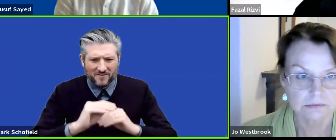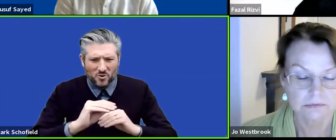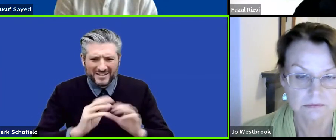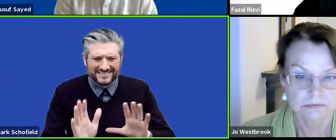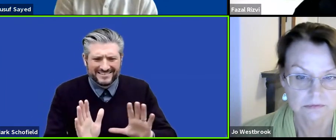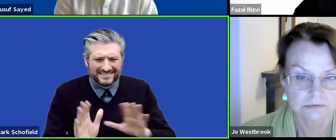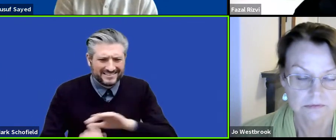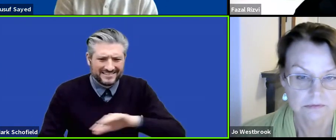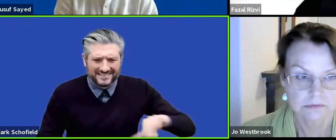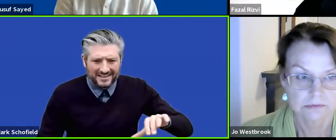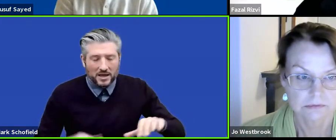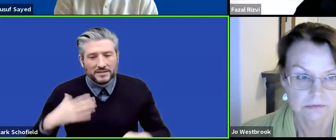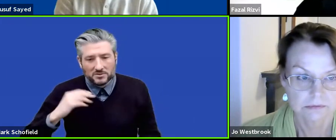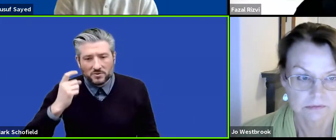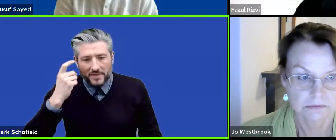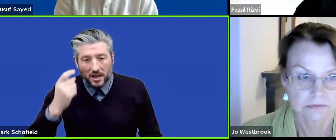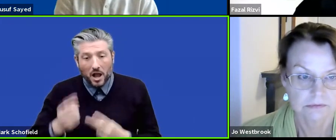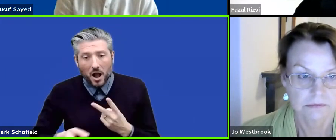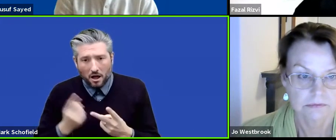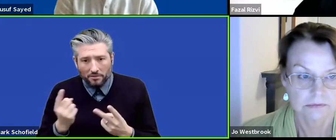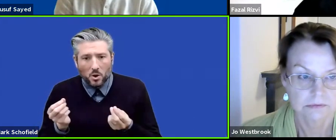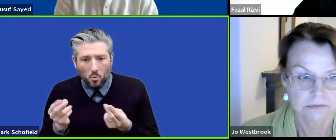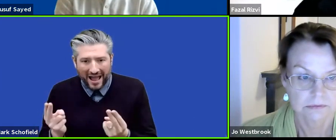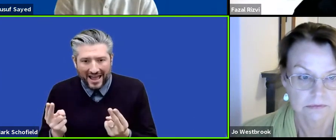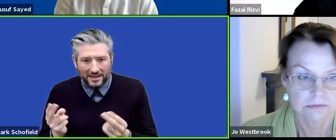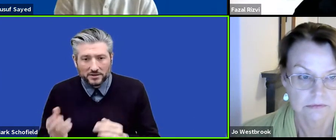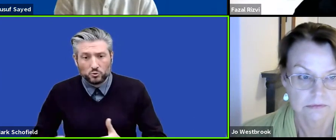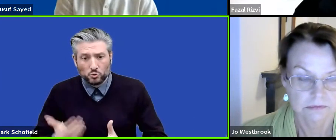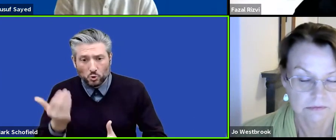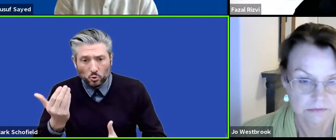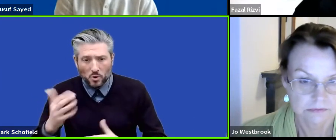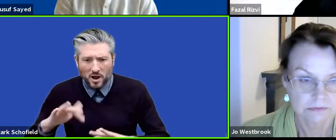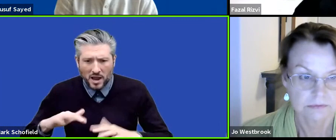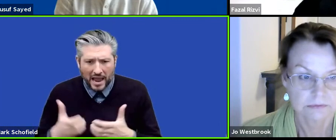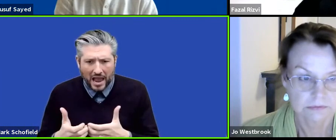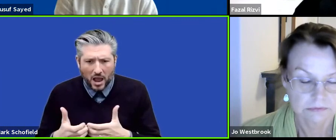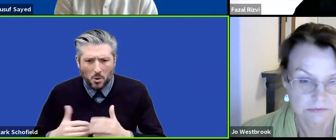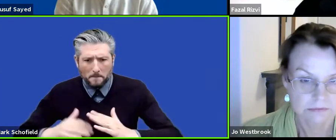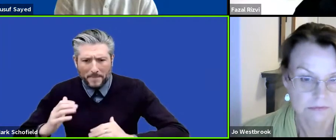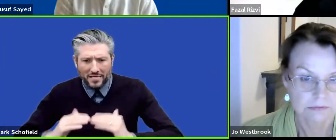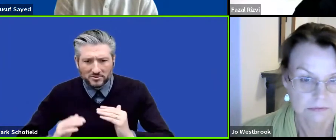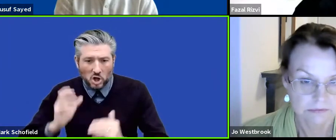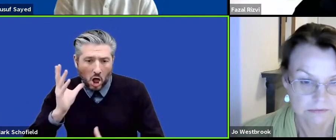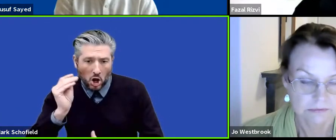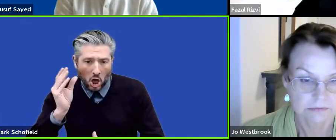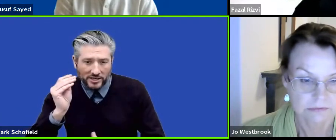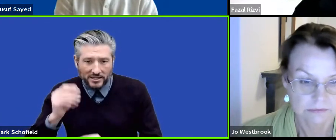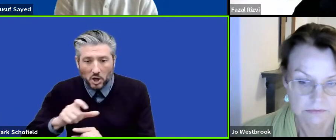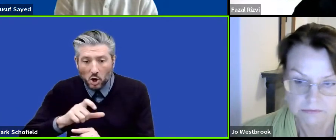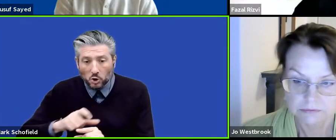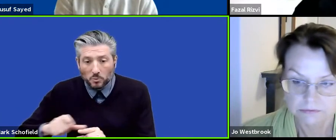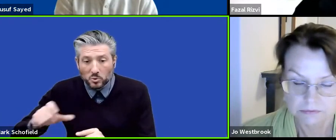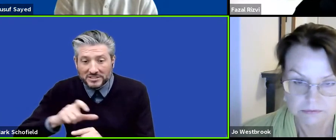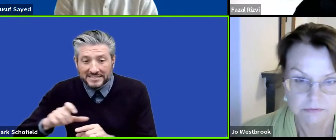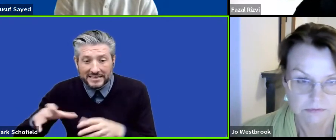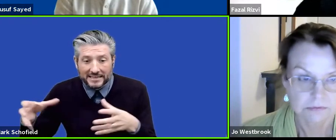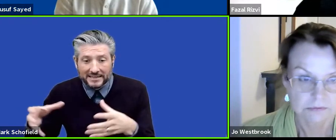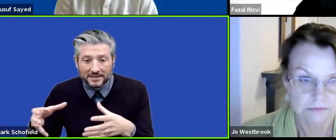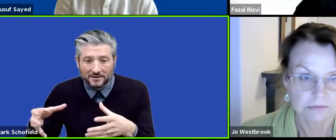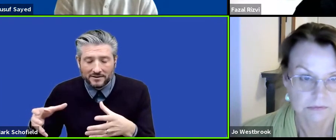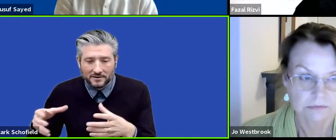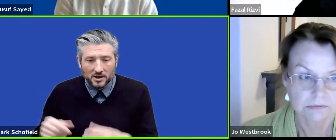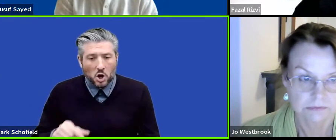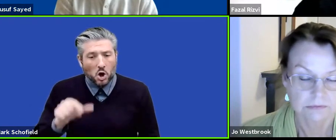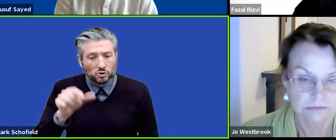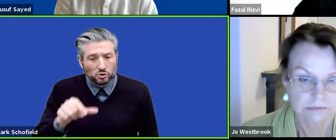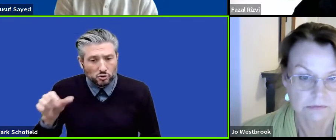some other ways of building learning communities so that students have a stake in the learning